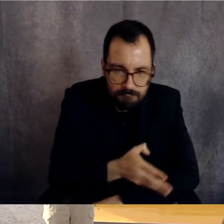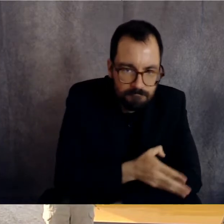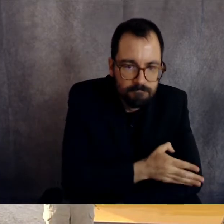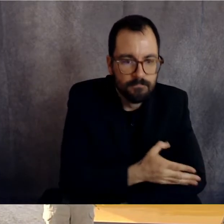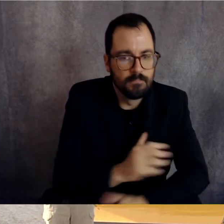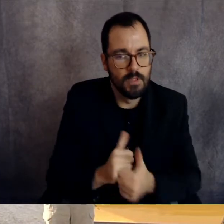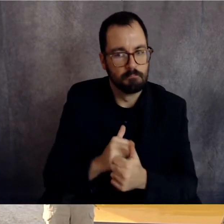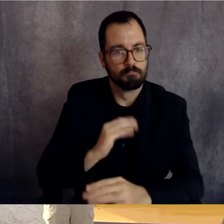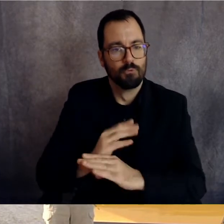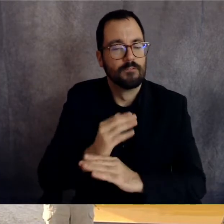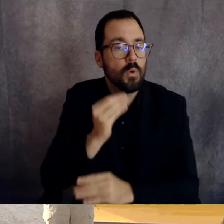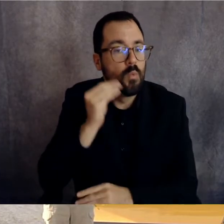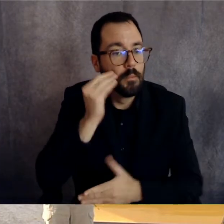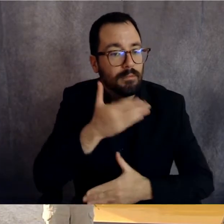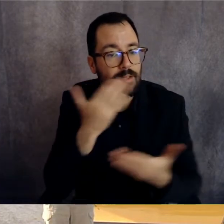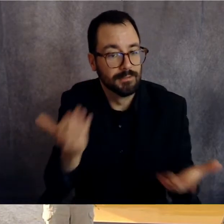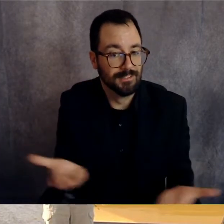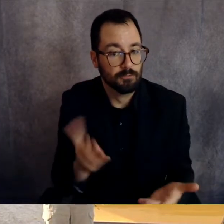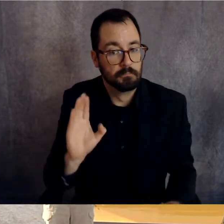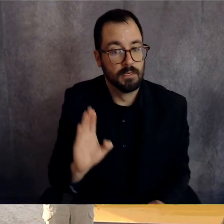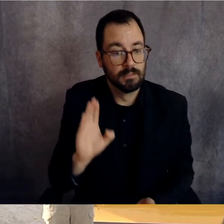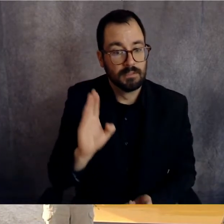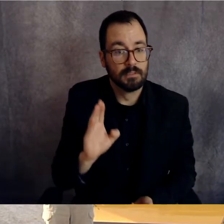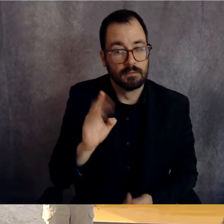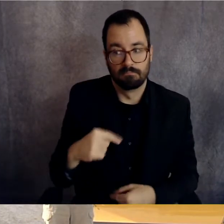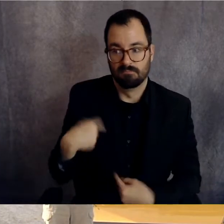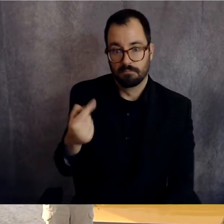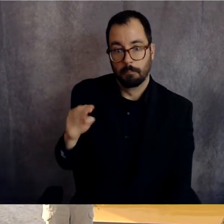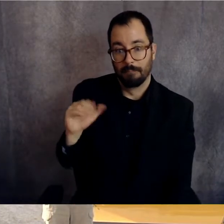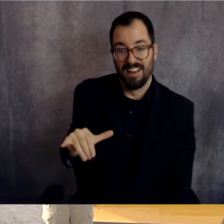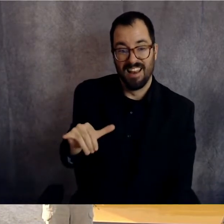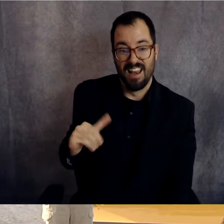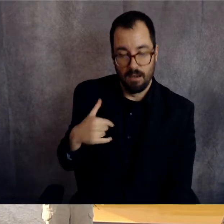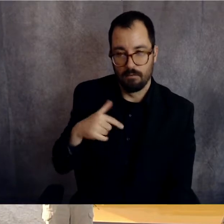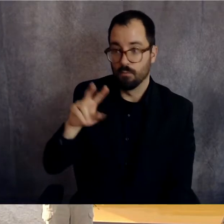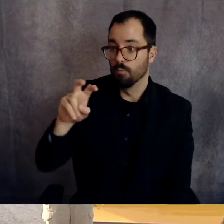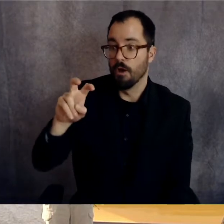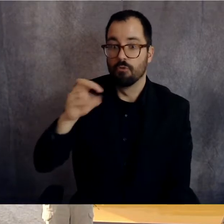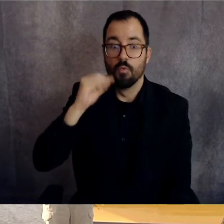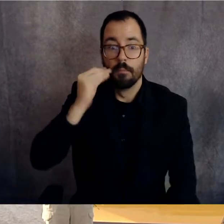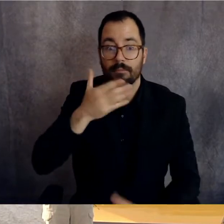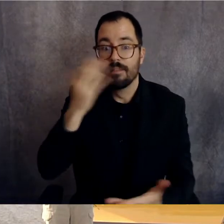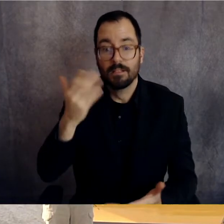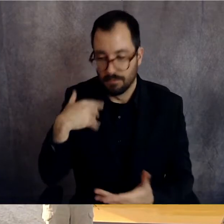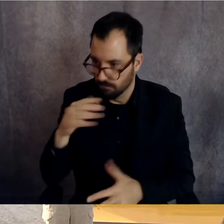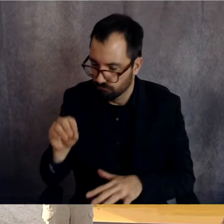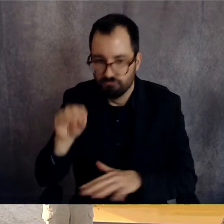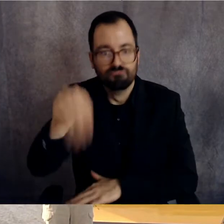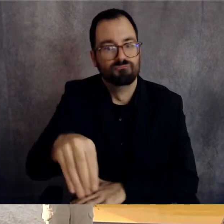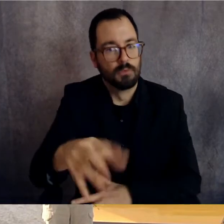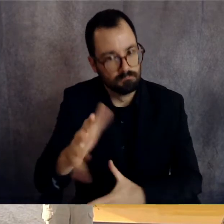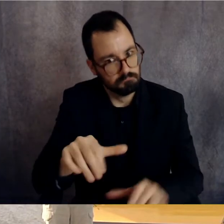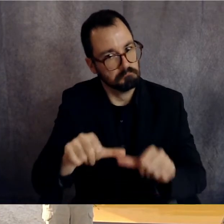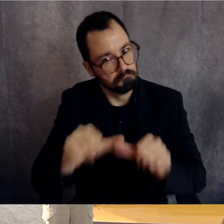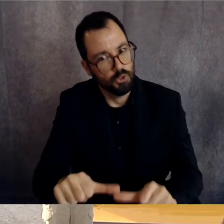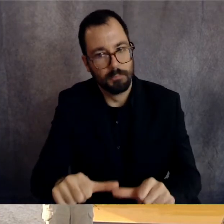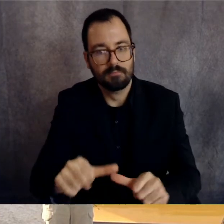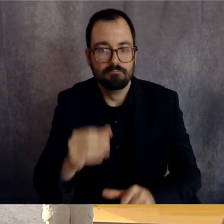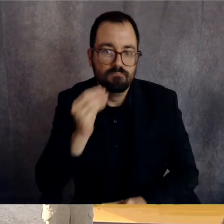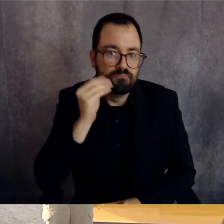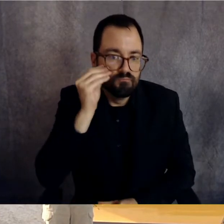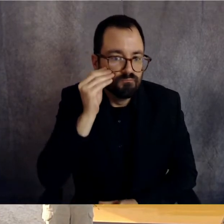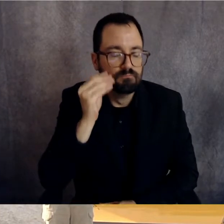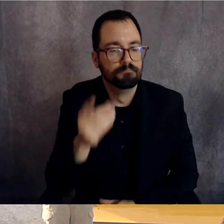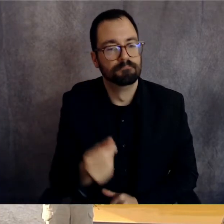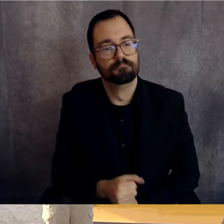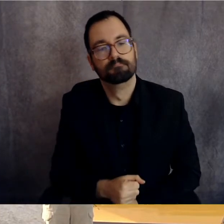Boston. Since May, we've placed over 200 homeless individuals into permanent housing. We issued permanent rental vouchers